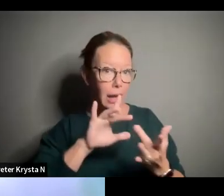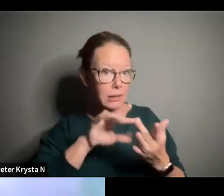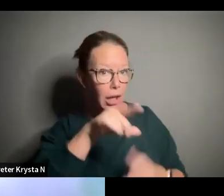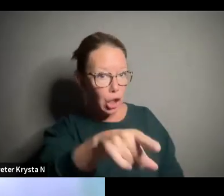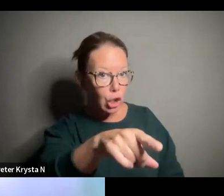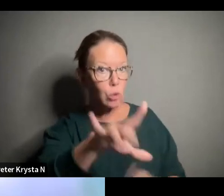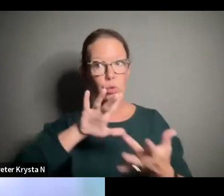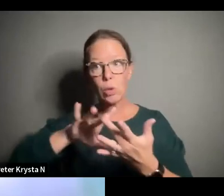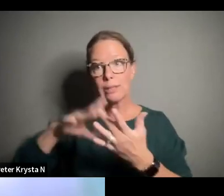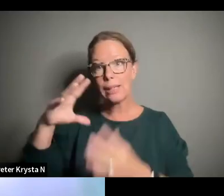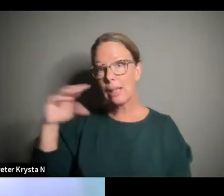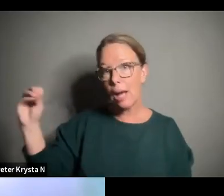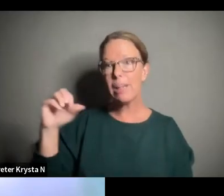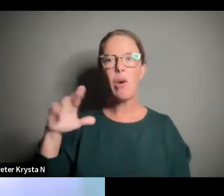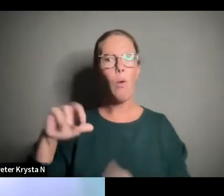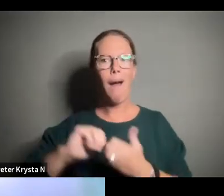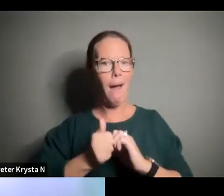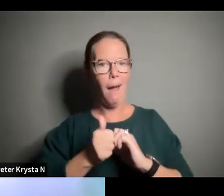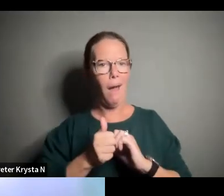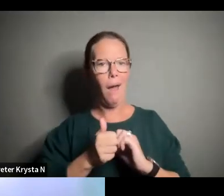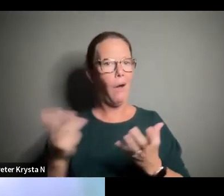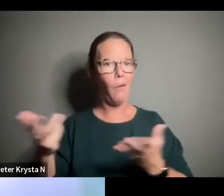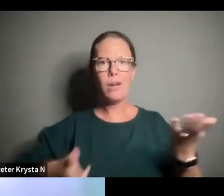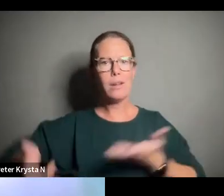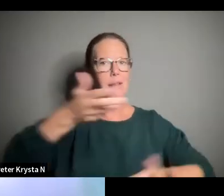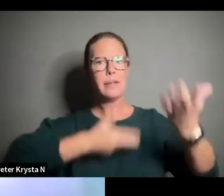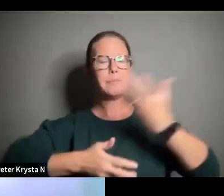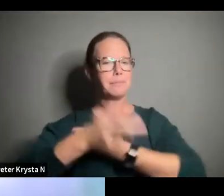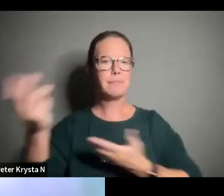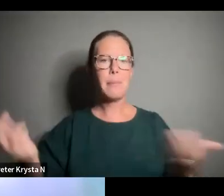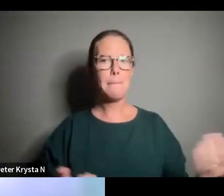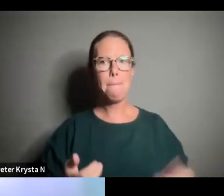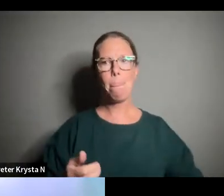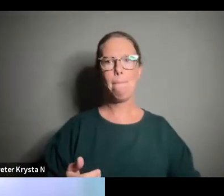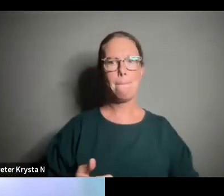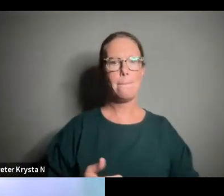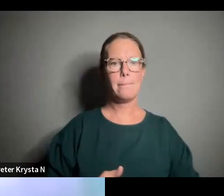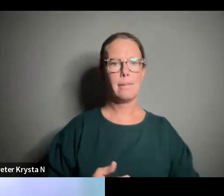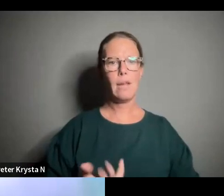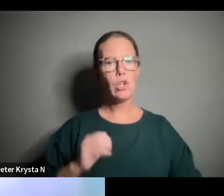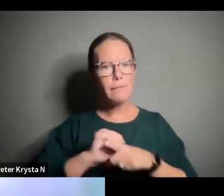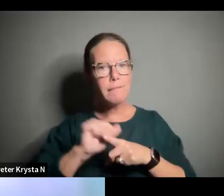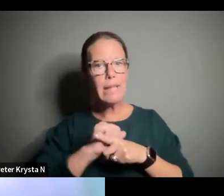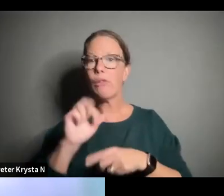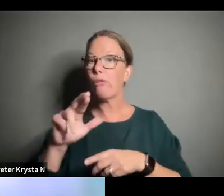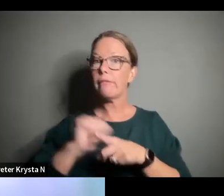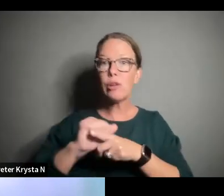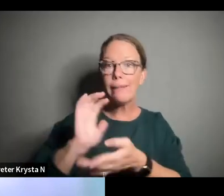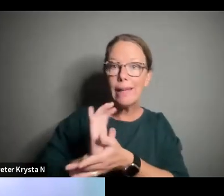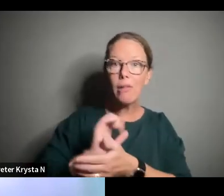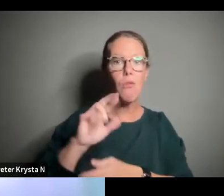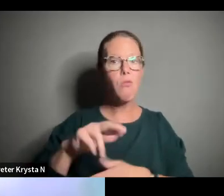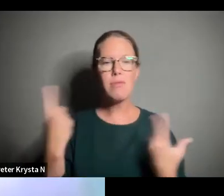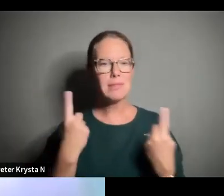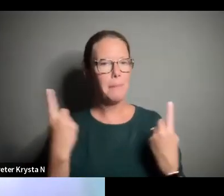contact the company to say, we want to do it here in our own facility, and you would train them, or you have a training video or something that does?